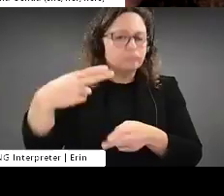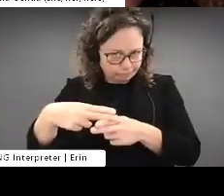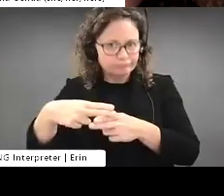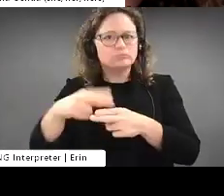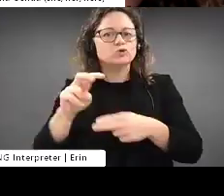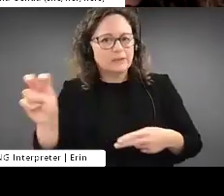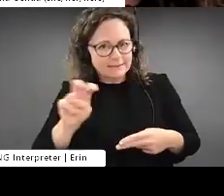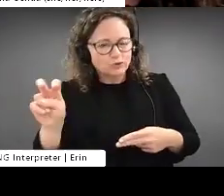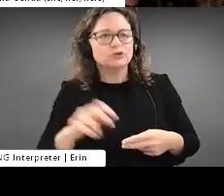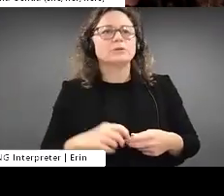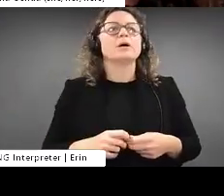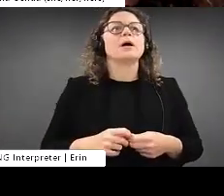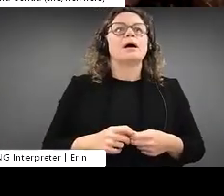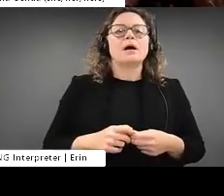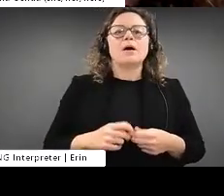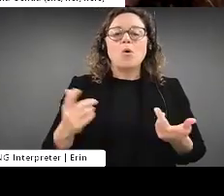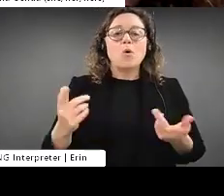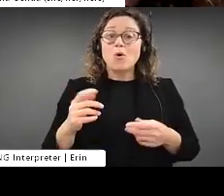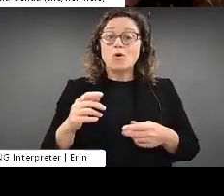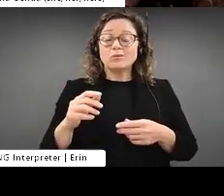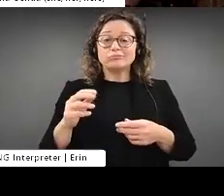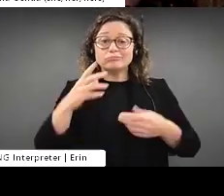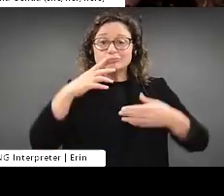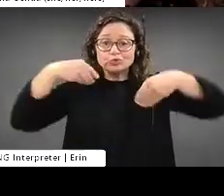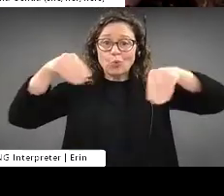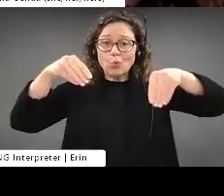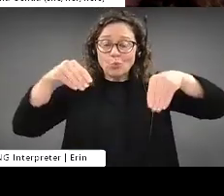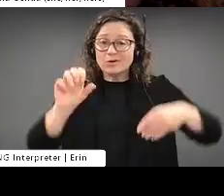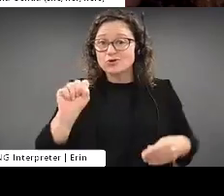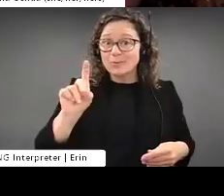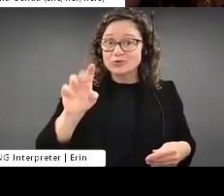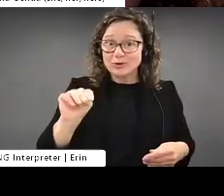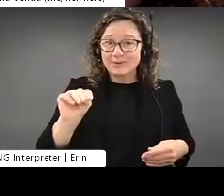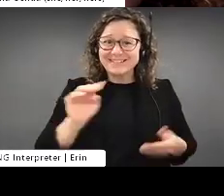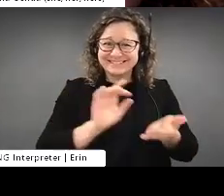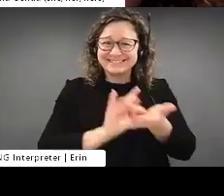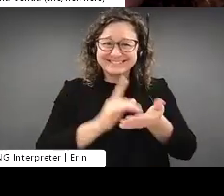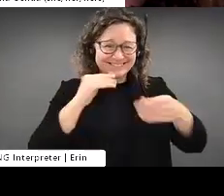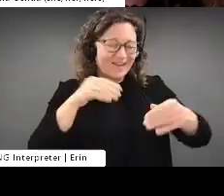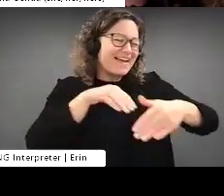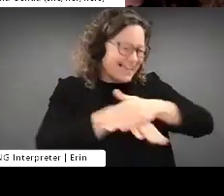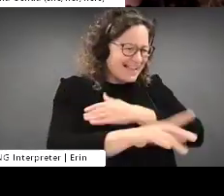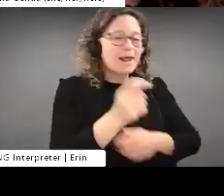card at the Shoppers Drug Mart down the street, that's a transaction.